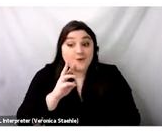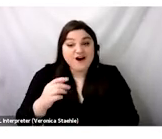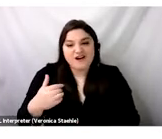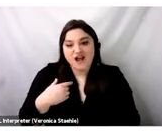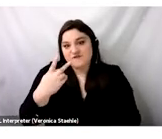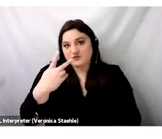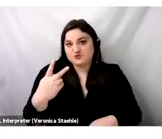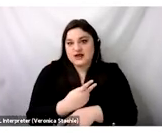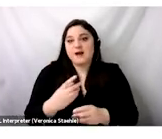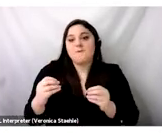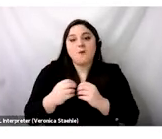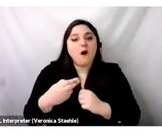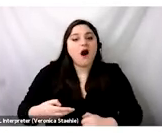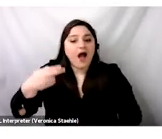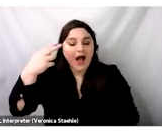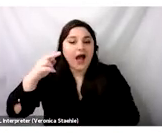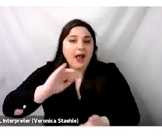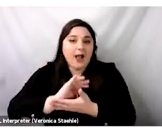levels of microplastic than does tap.